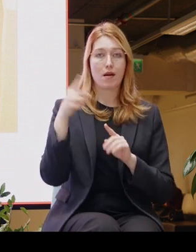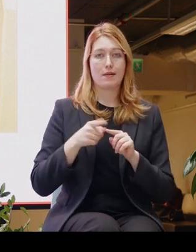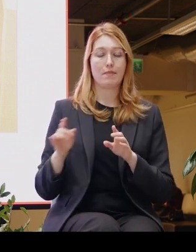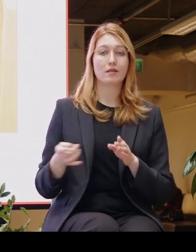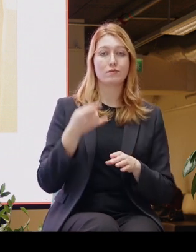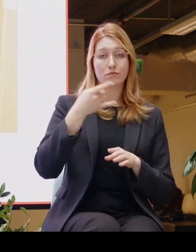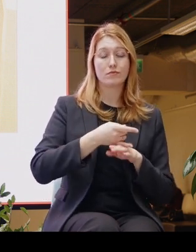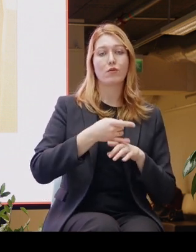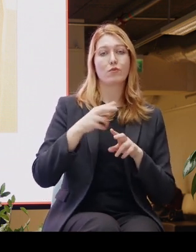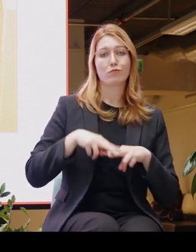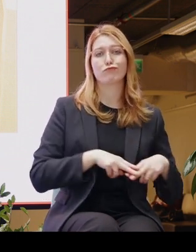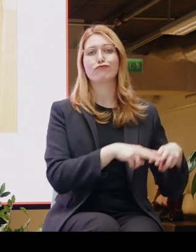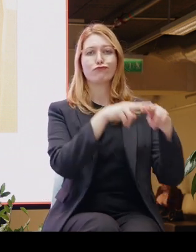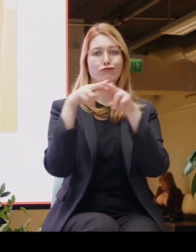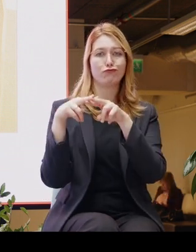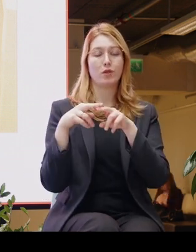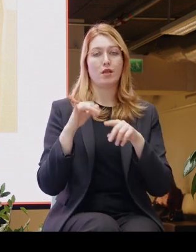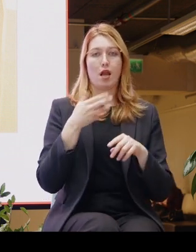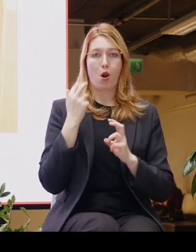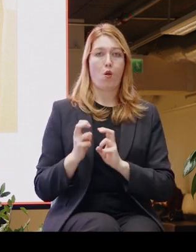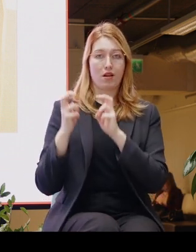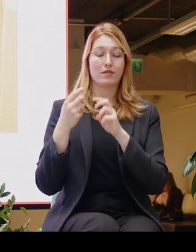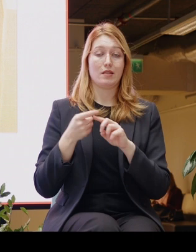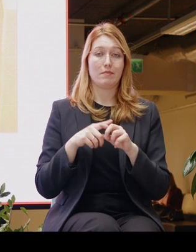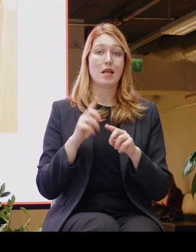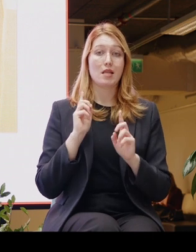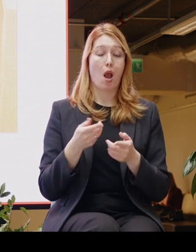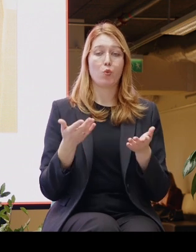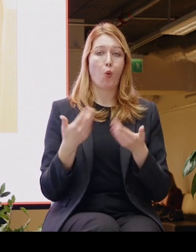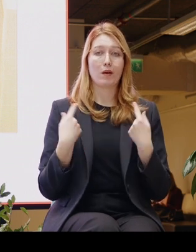cannot put elevator in, there's have to be something to make it work.